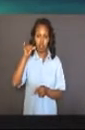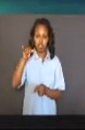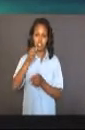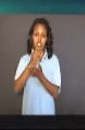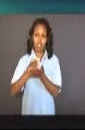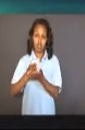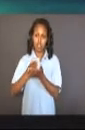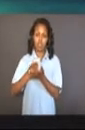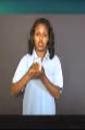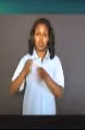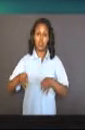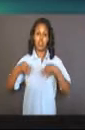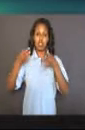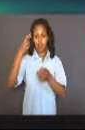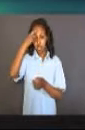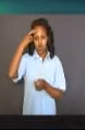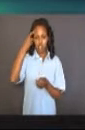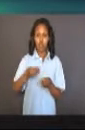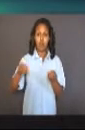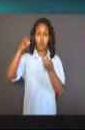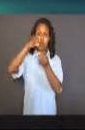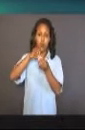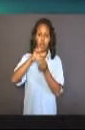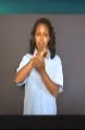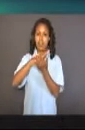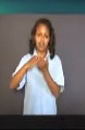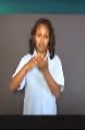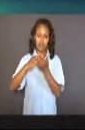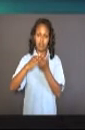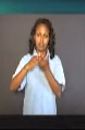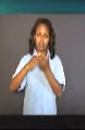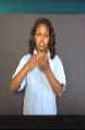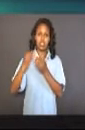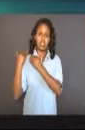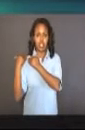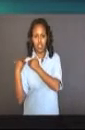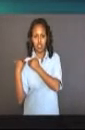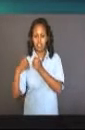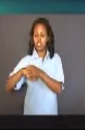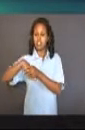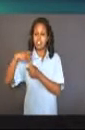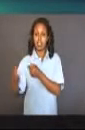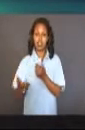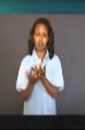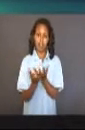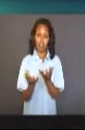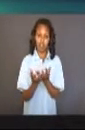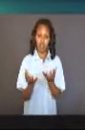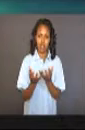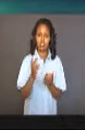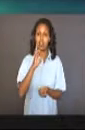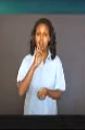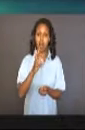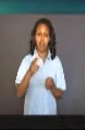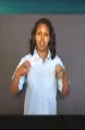semiconductors because more than half of the carriers inside the material